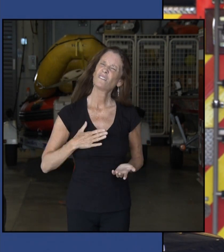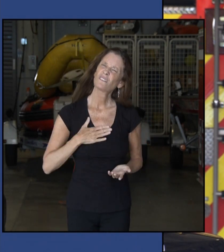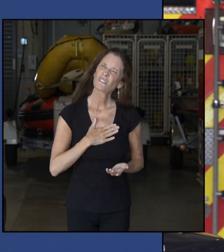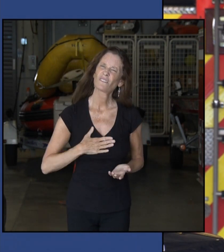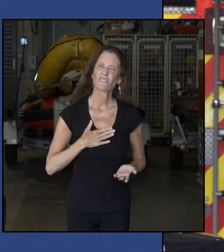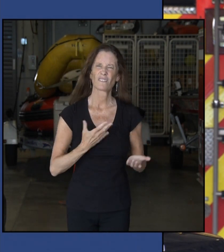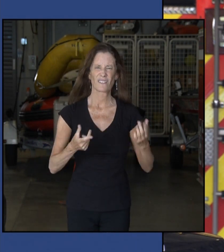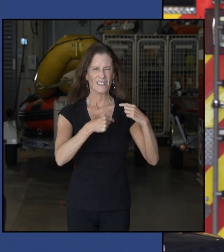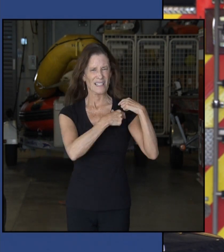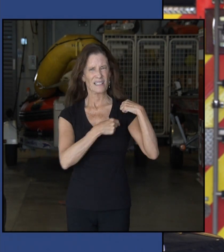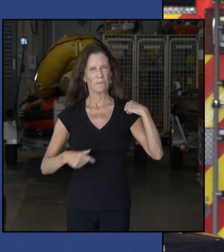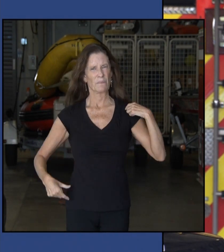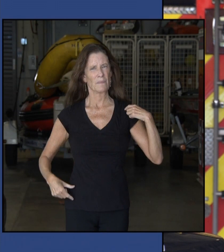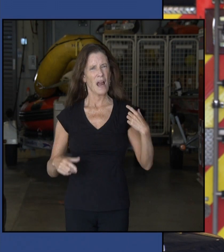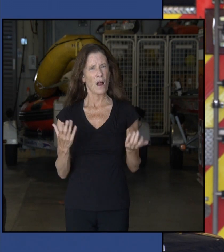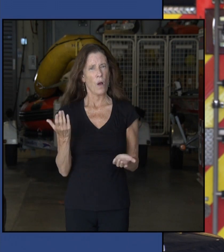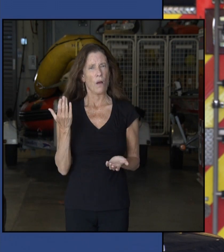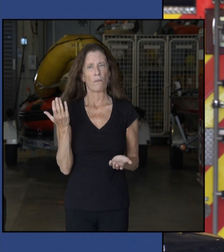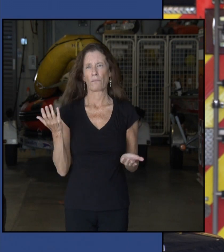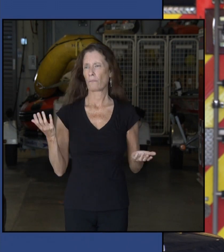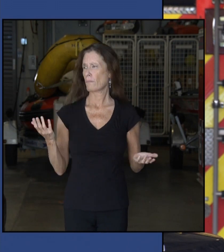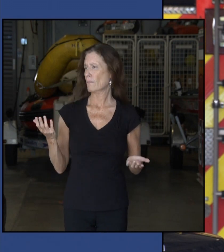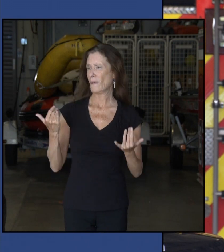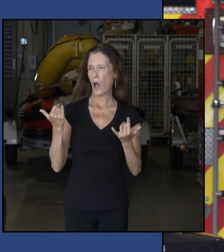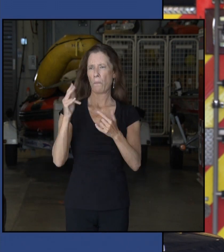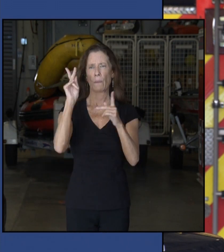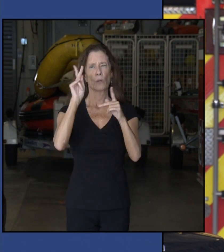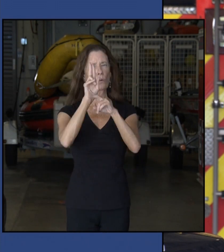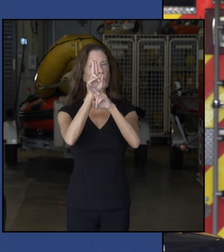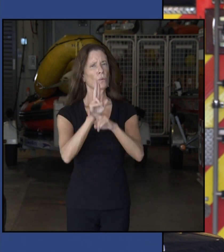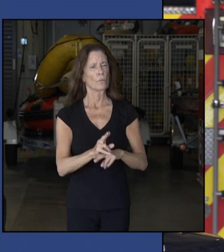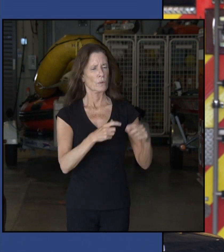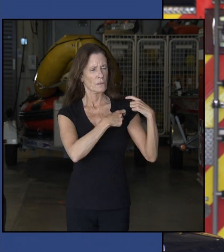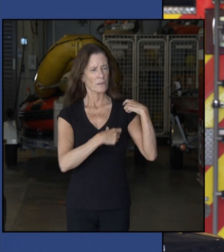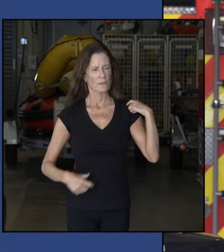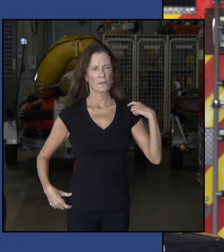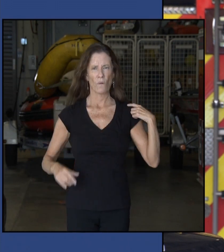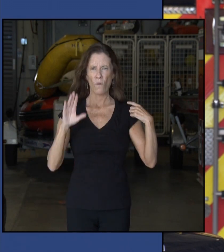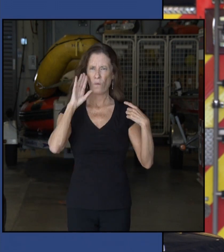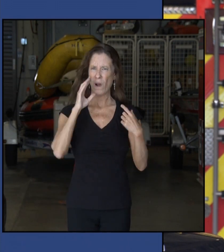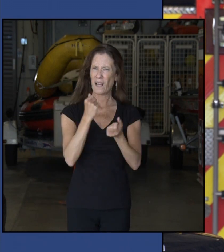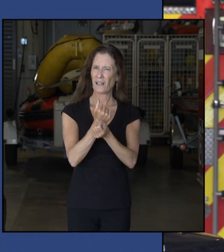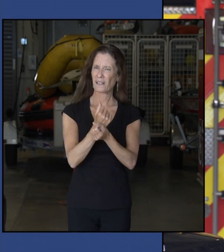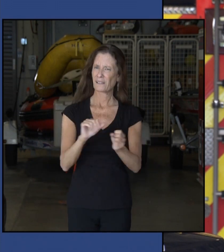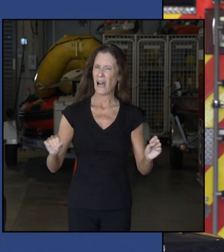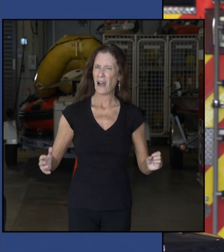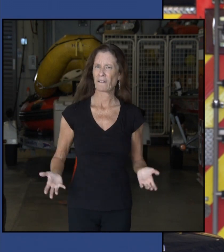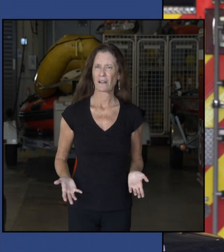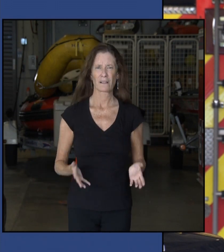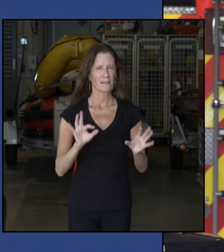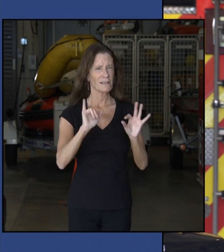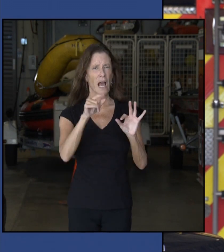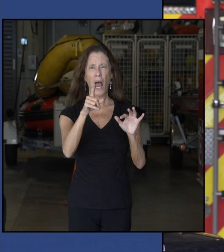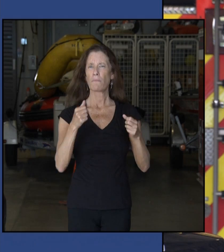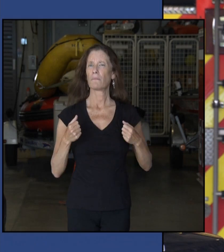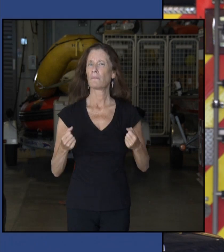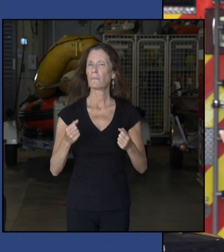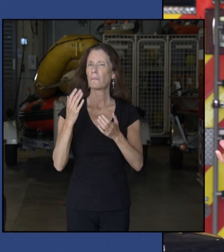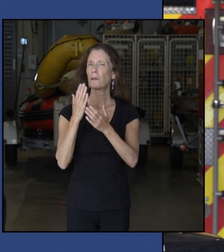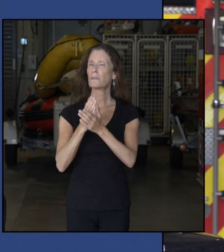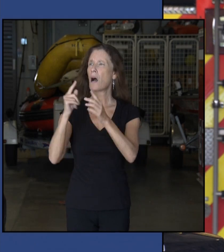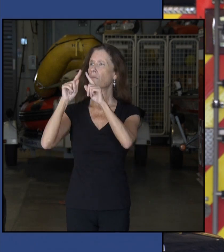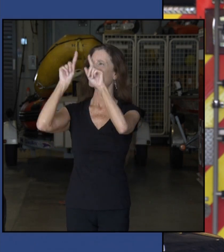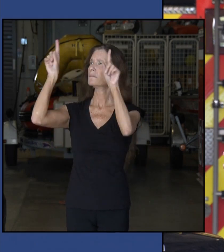almost everybody says, we're going to pull together here. We're going to do the right thing. We're going to stop at intersections. And here, this is new. It's